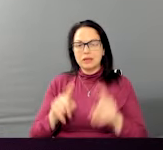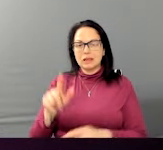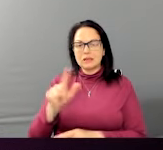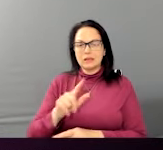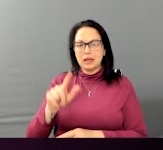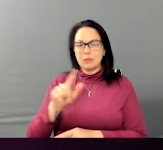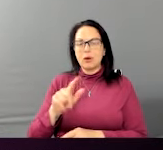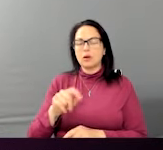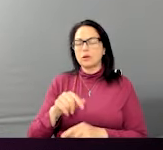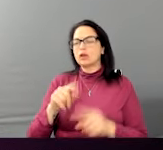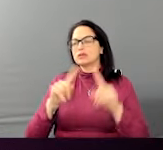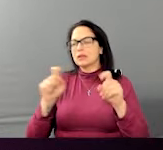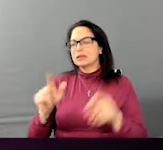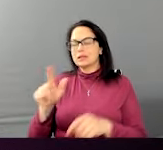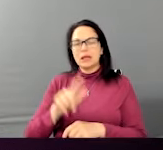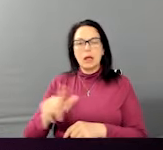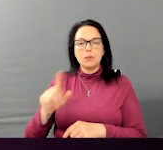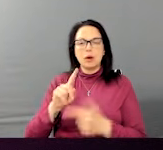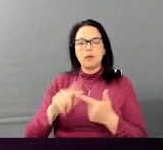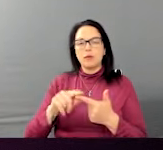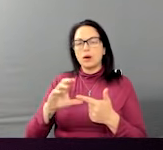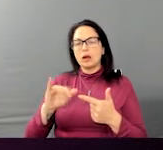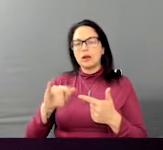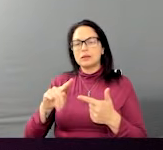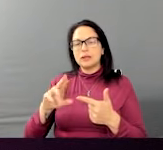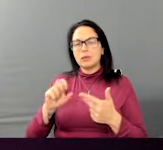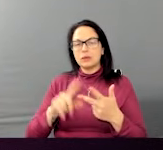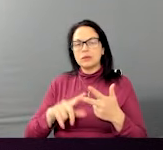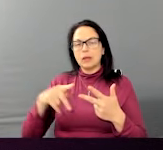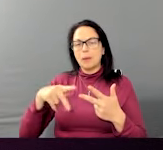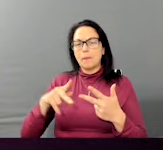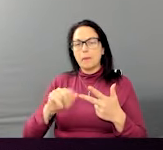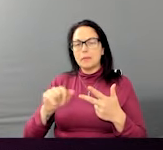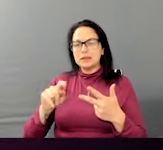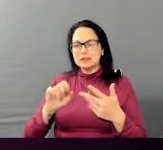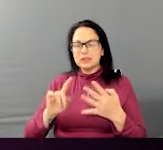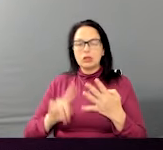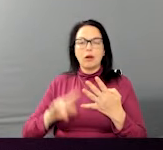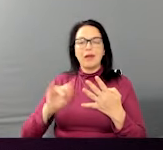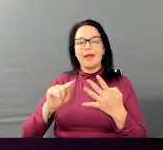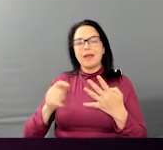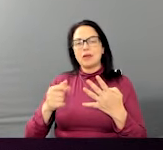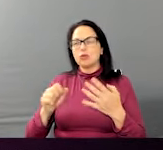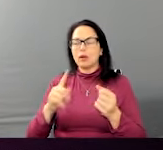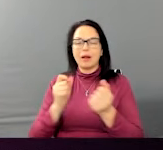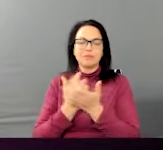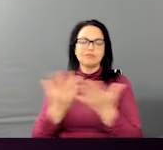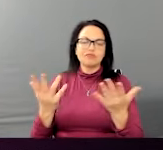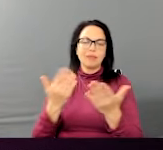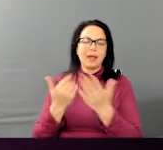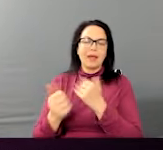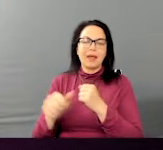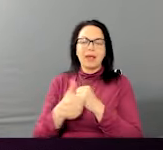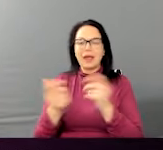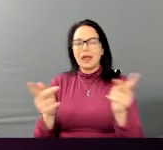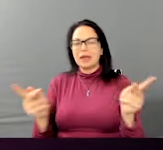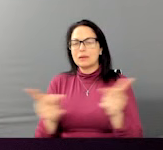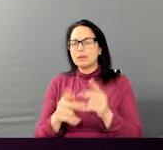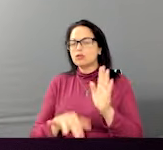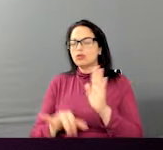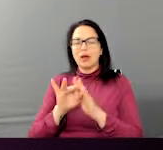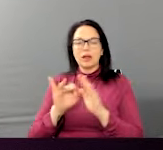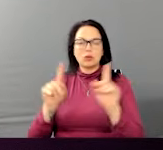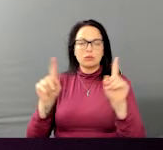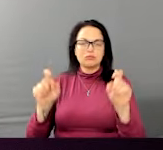and for Puppeteer and for Playwright and for Angular and for Vue and all of the things. Anywhere you can find a DOM, you can get a testing